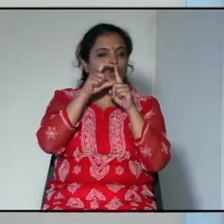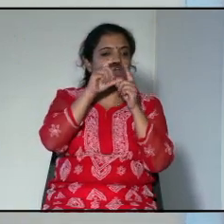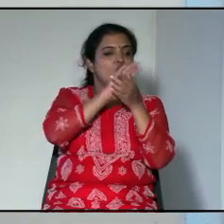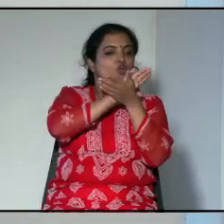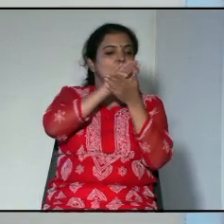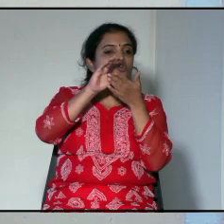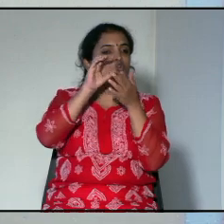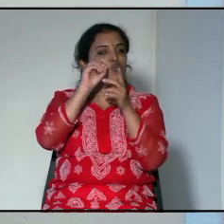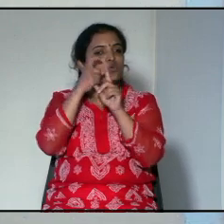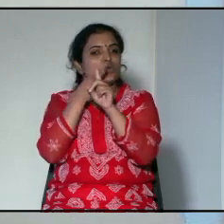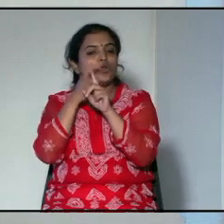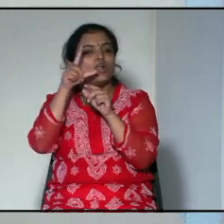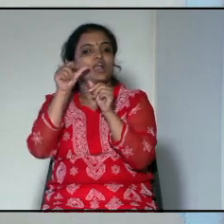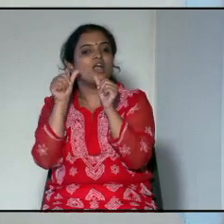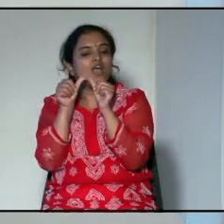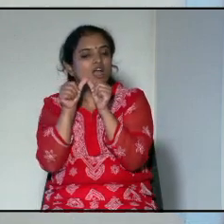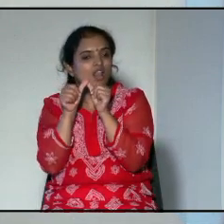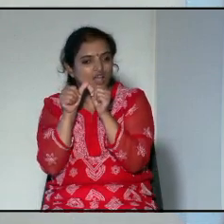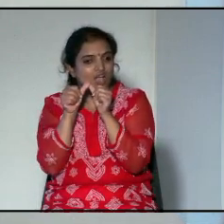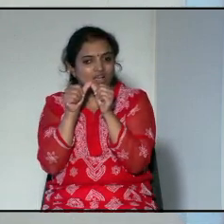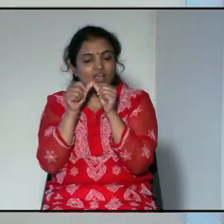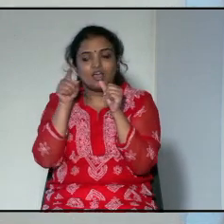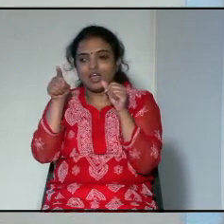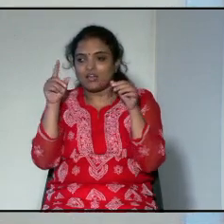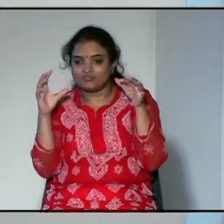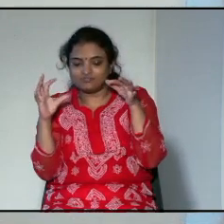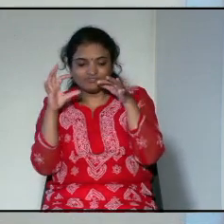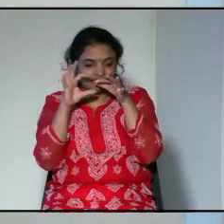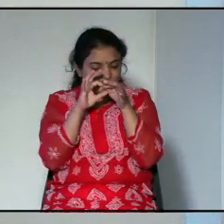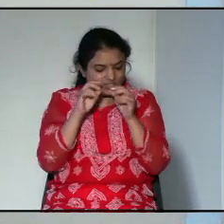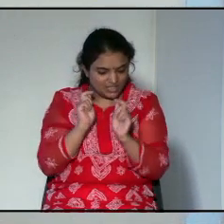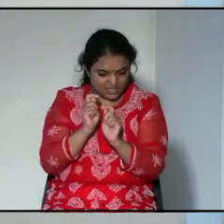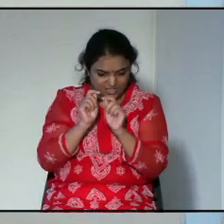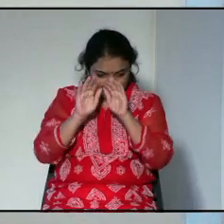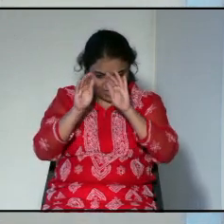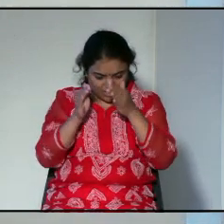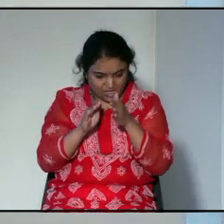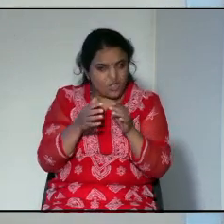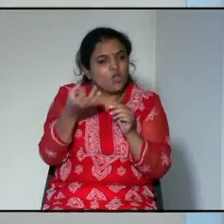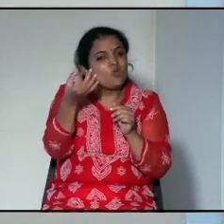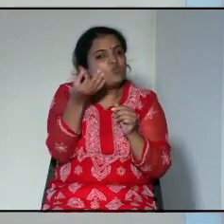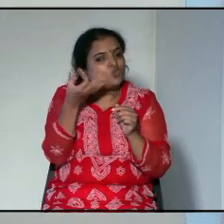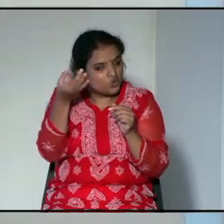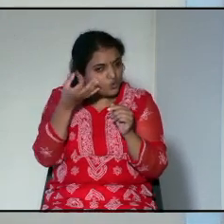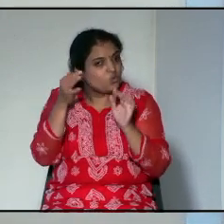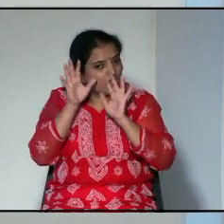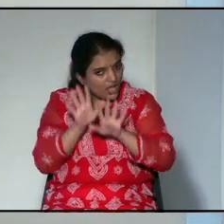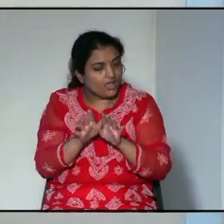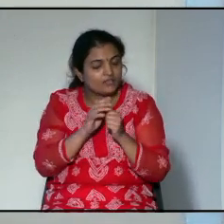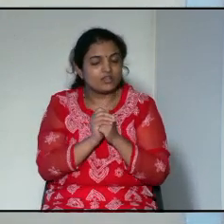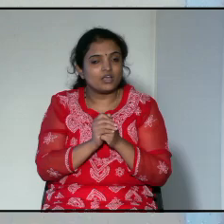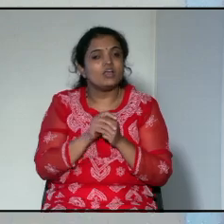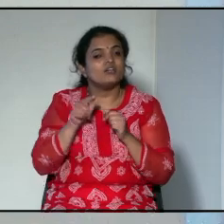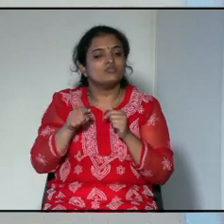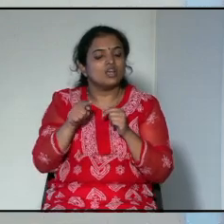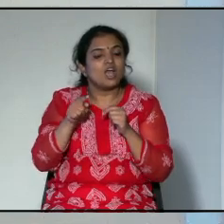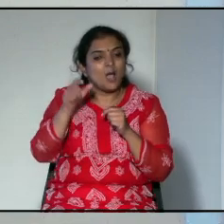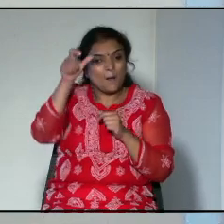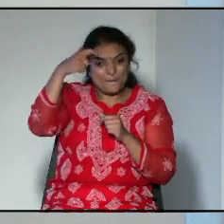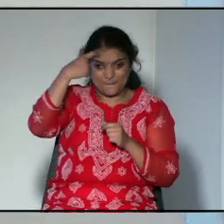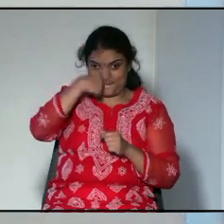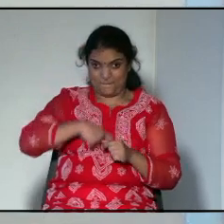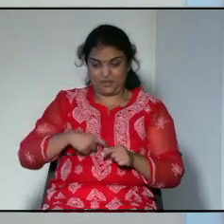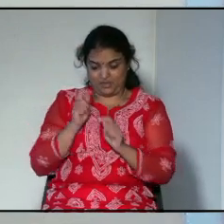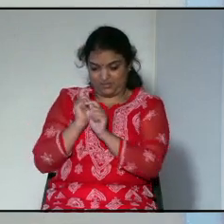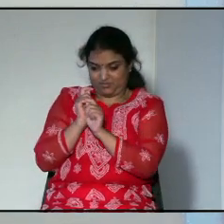has come to be associated with this kind of metalwork, was a newly invented one. These artisans, who called